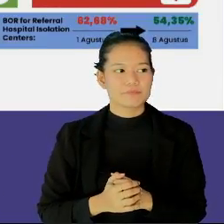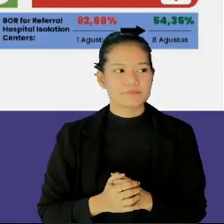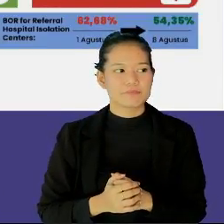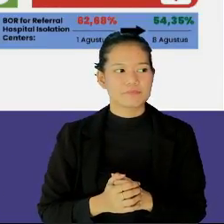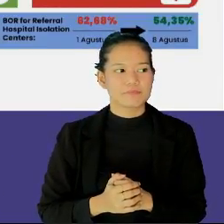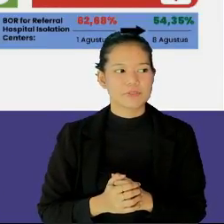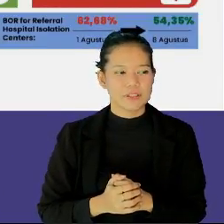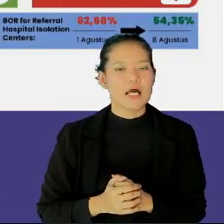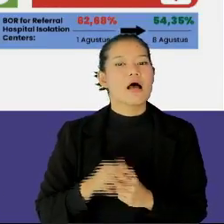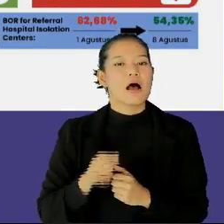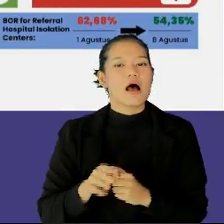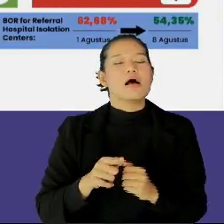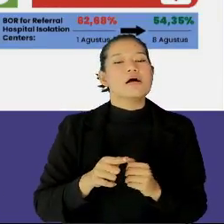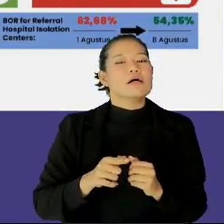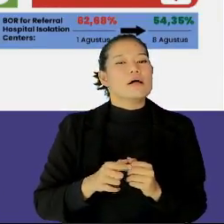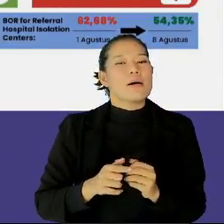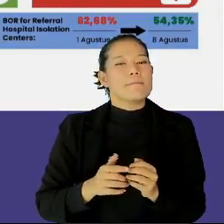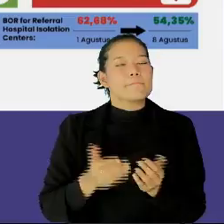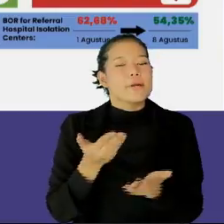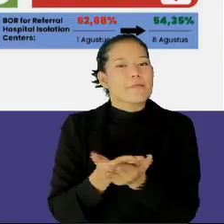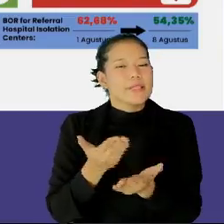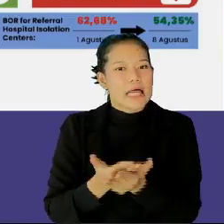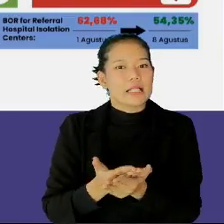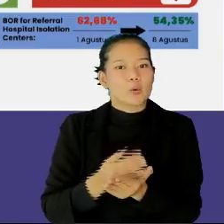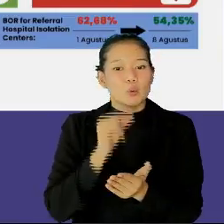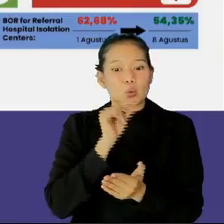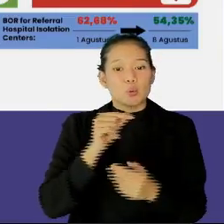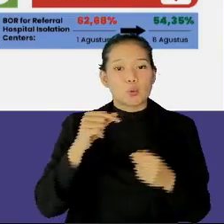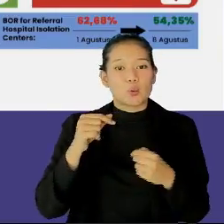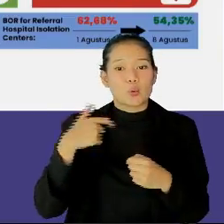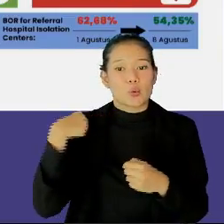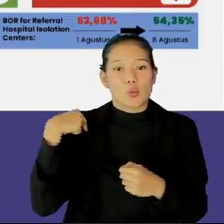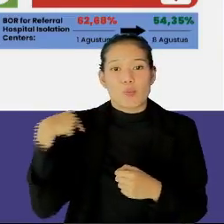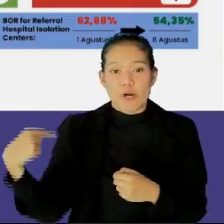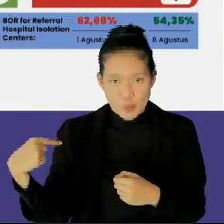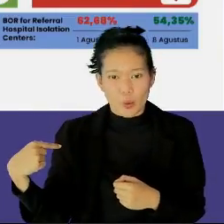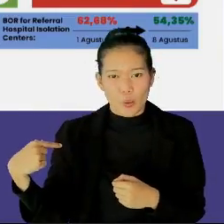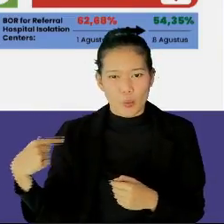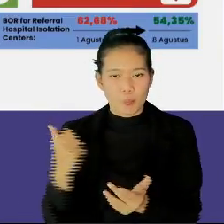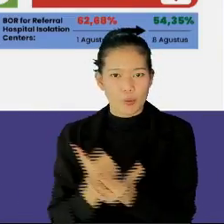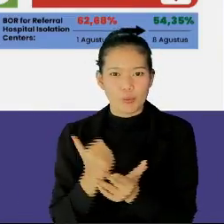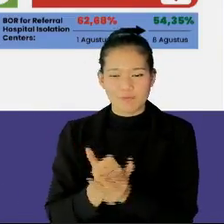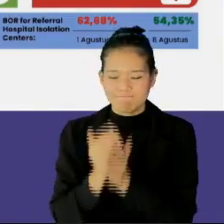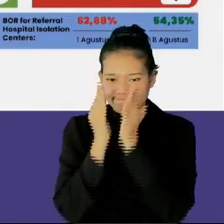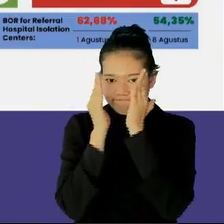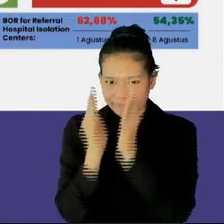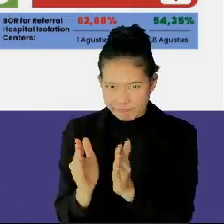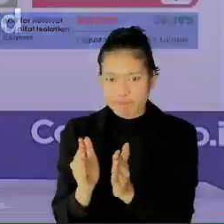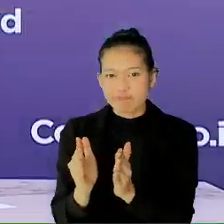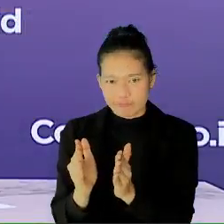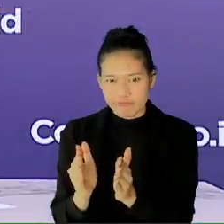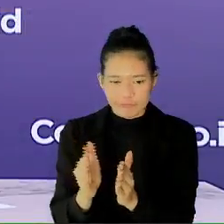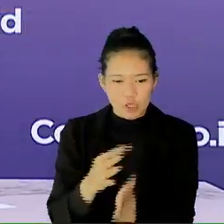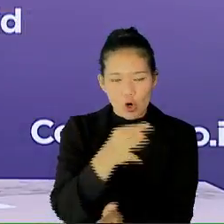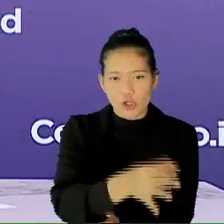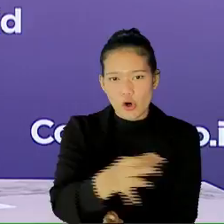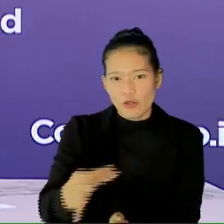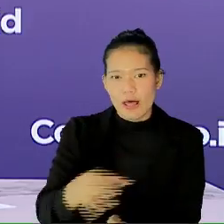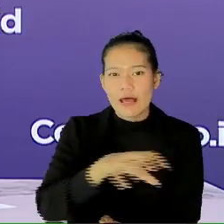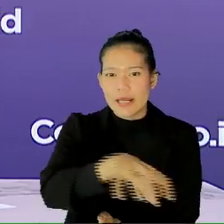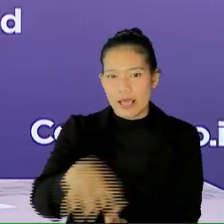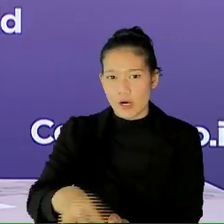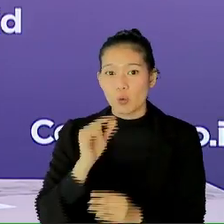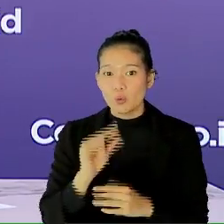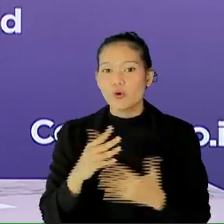governor in charge to constantly update themselves with the case data of their respective regency and cities to